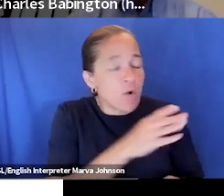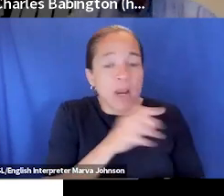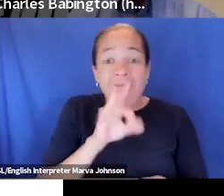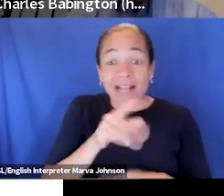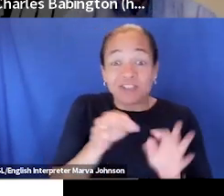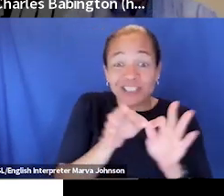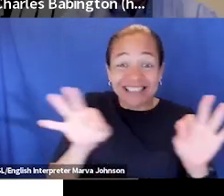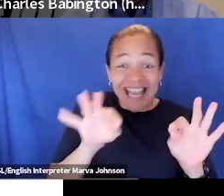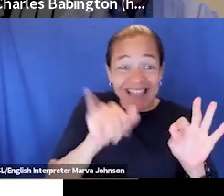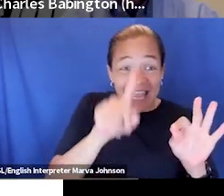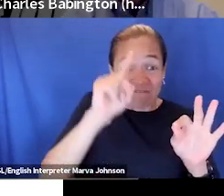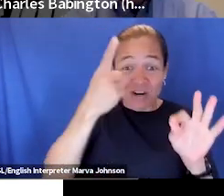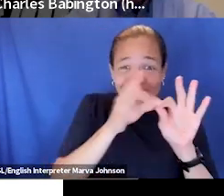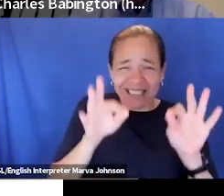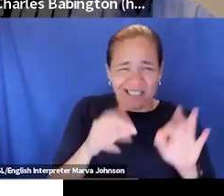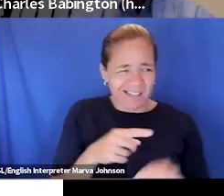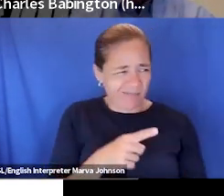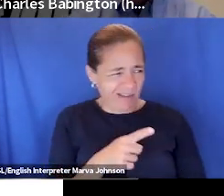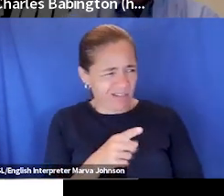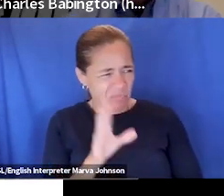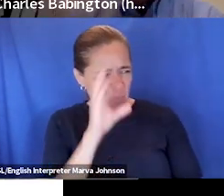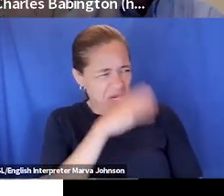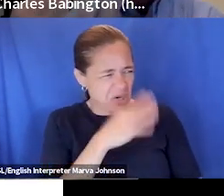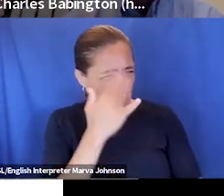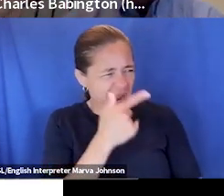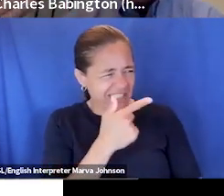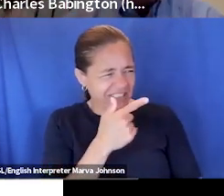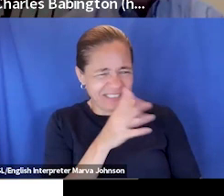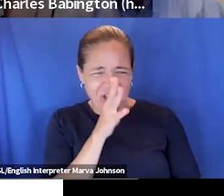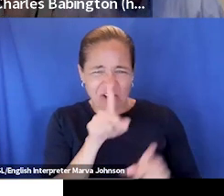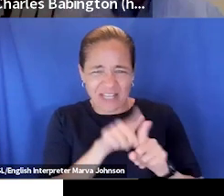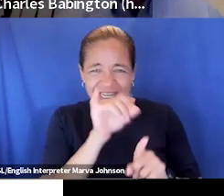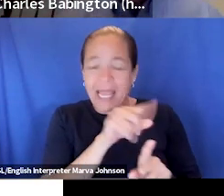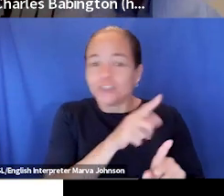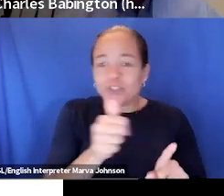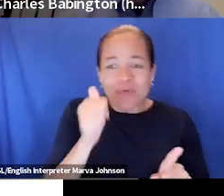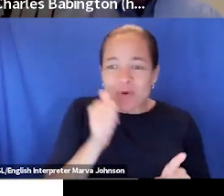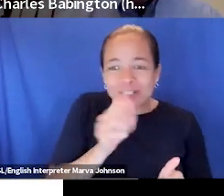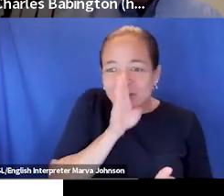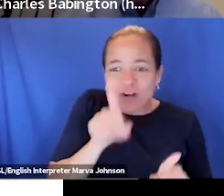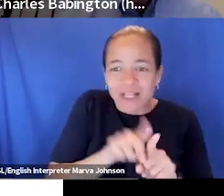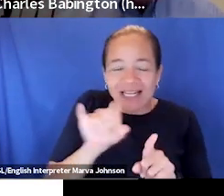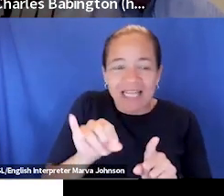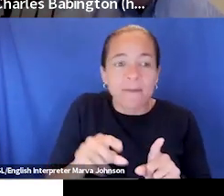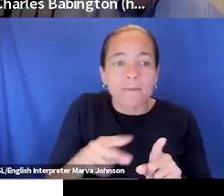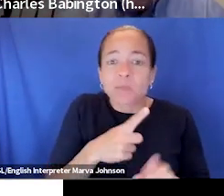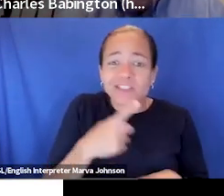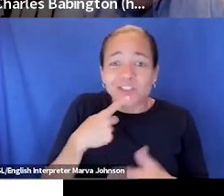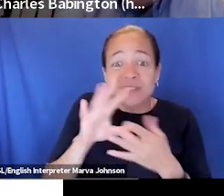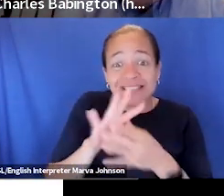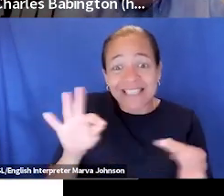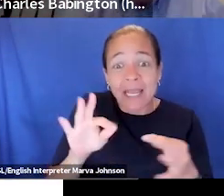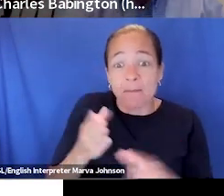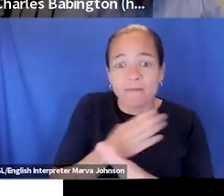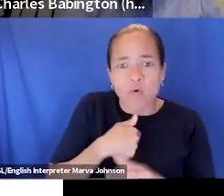you think, man, why is she talking so weird? Because it is weird. She wouldn't say that. She'd say, before I came here, I lived in Texas, right? So you